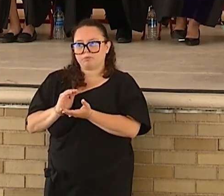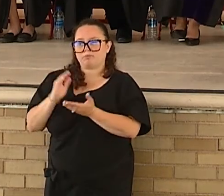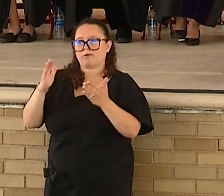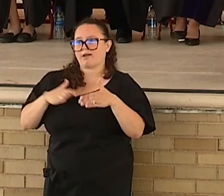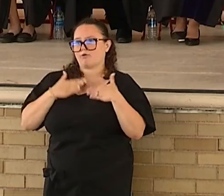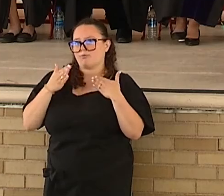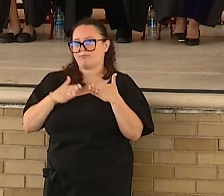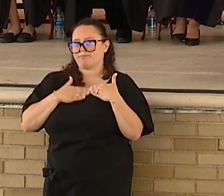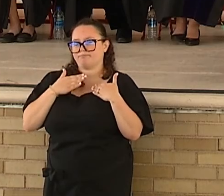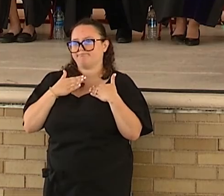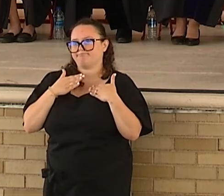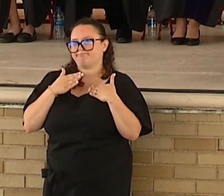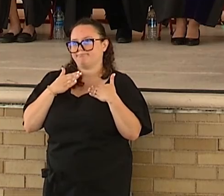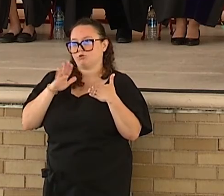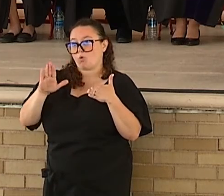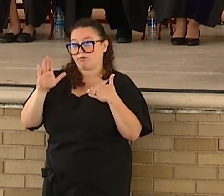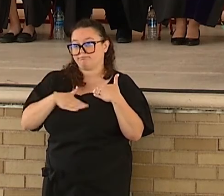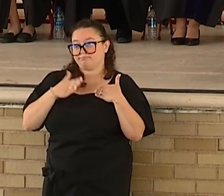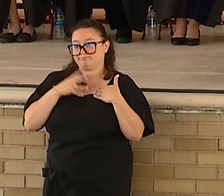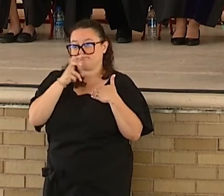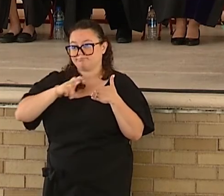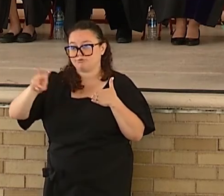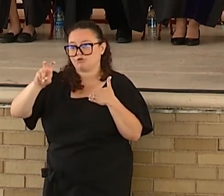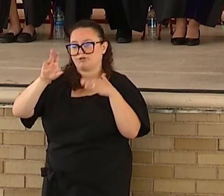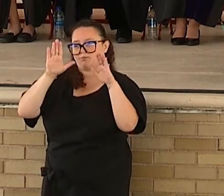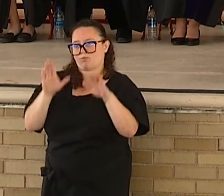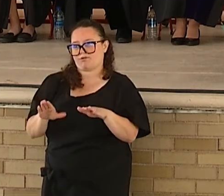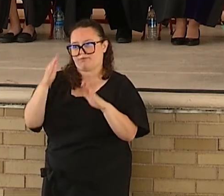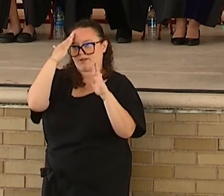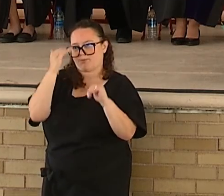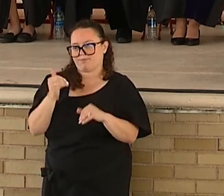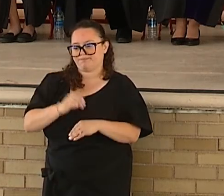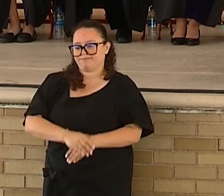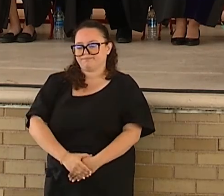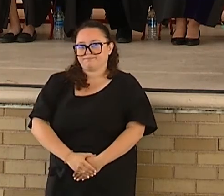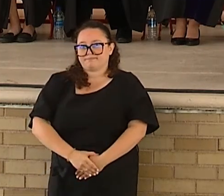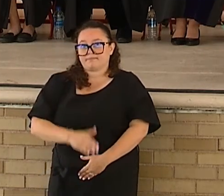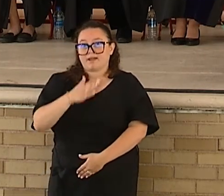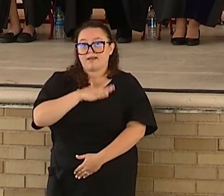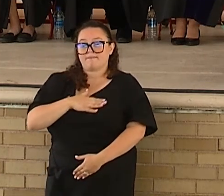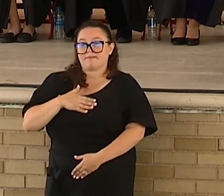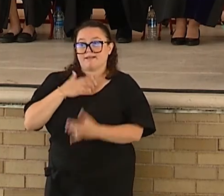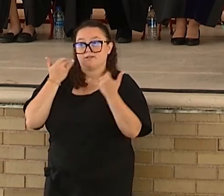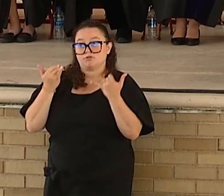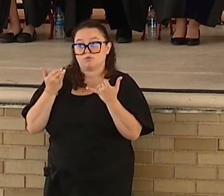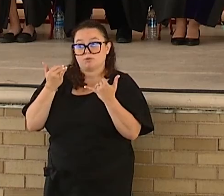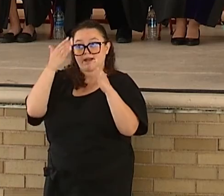wonderful. And please, let this be one of many, many more